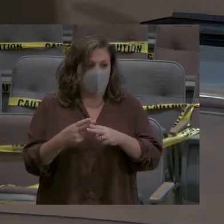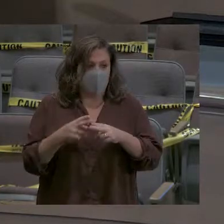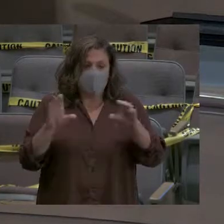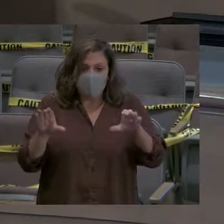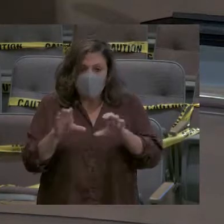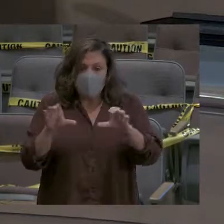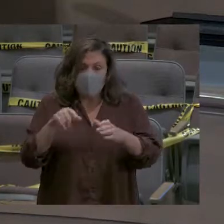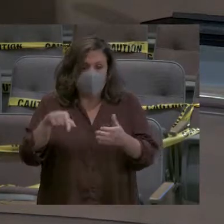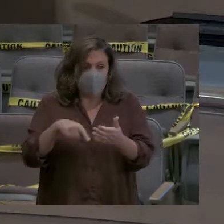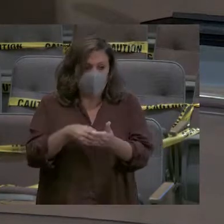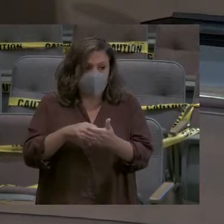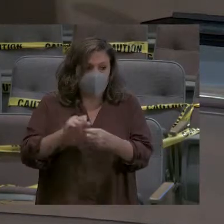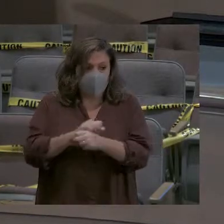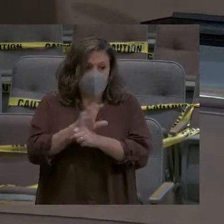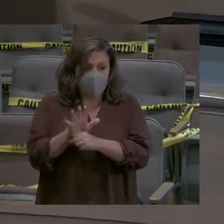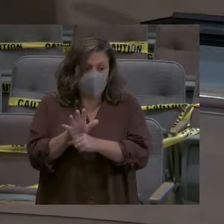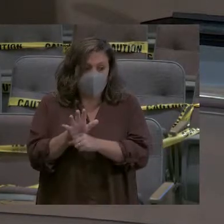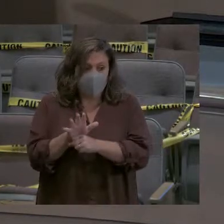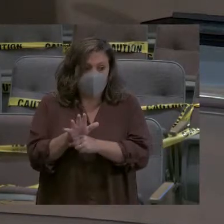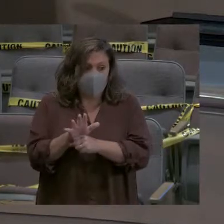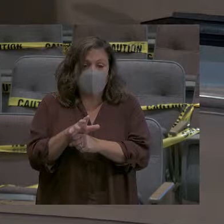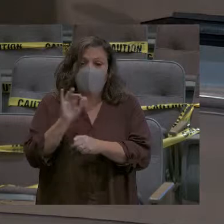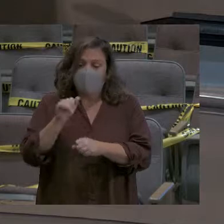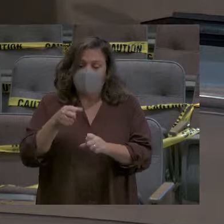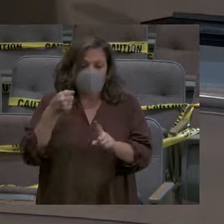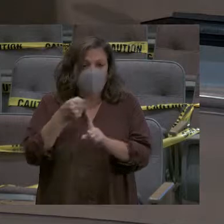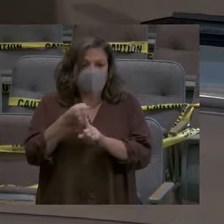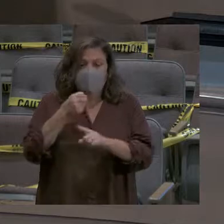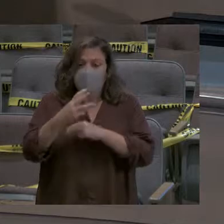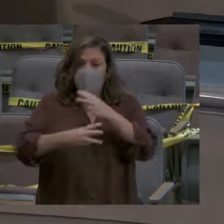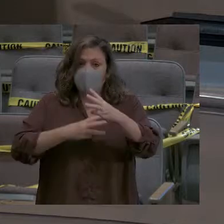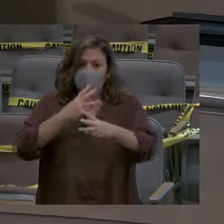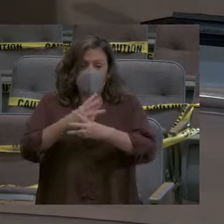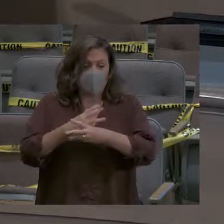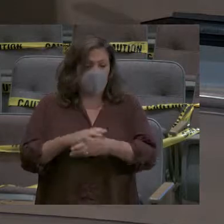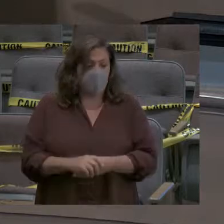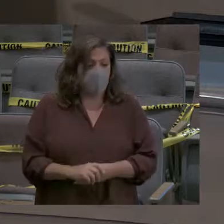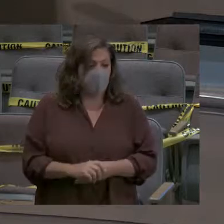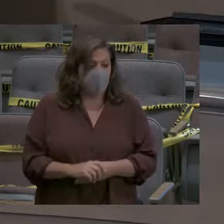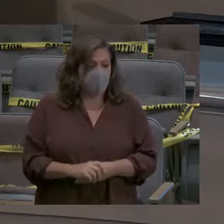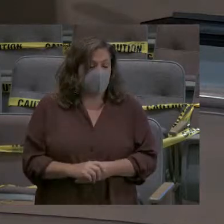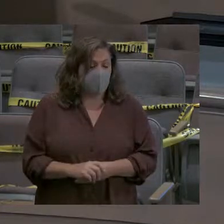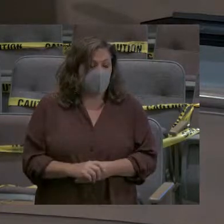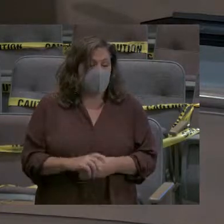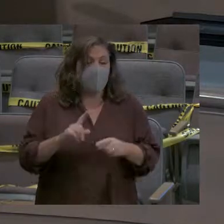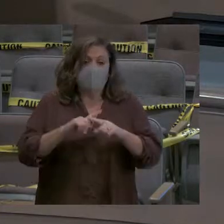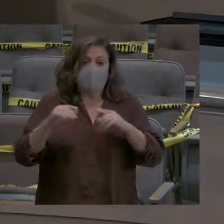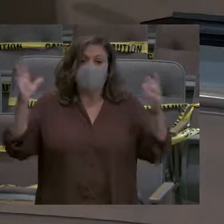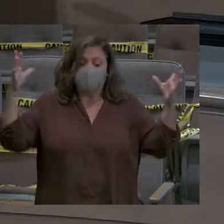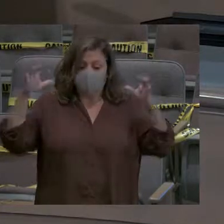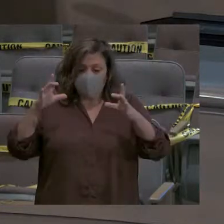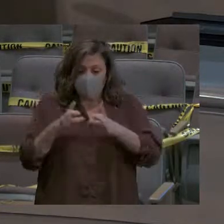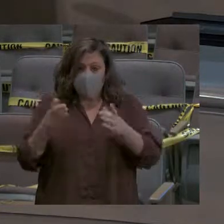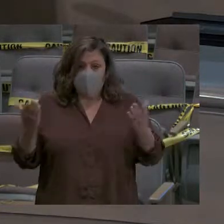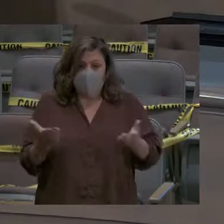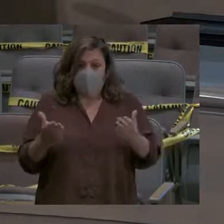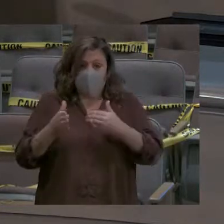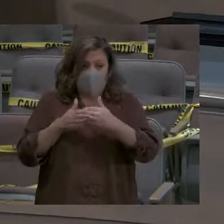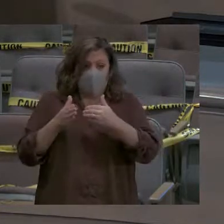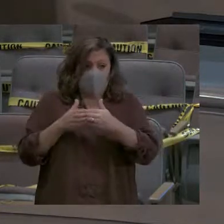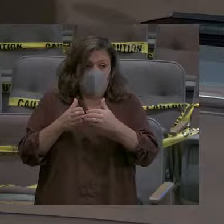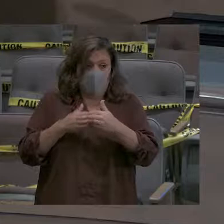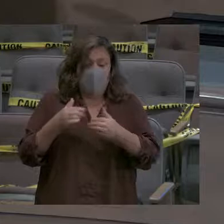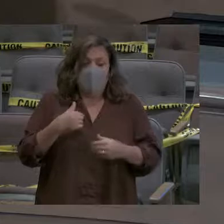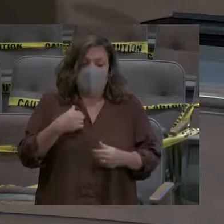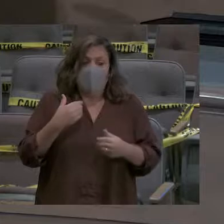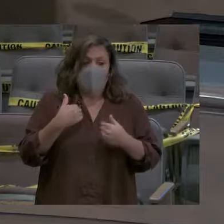COVID-19 pandemic that is hitting the world. But to bring it down to a local level, there are some things that I would like